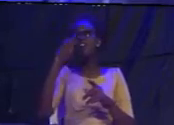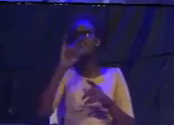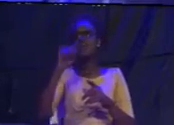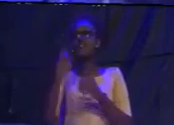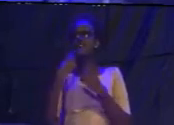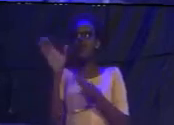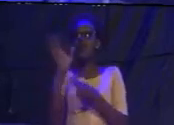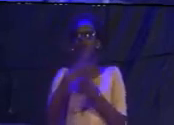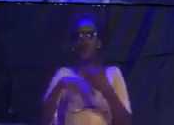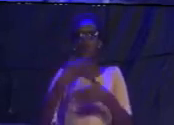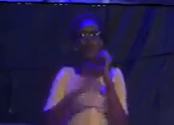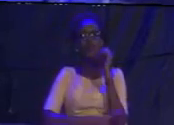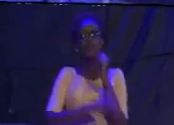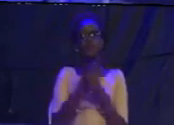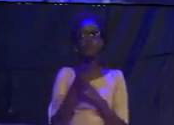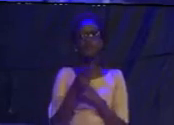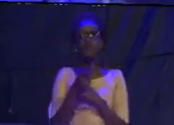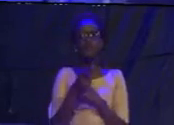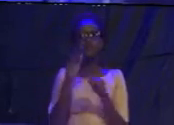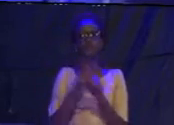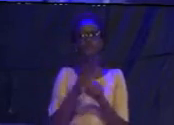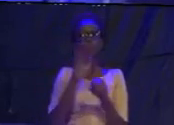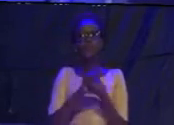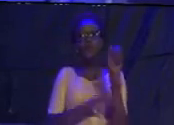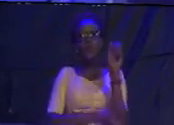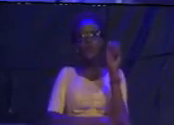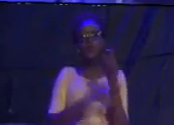was almost the whole continent of Africa.